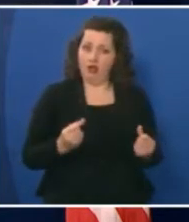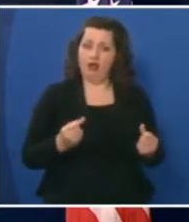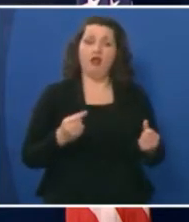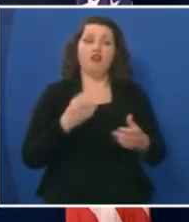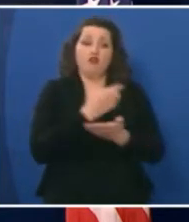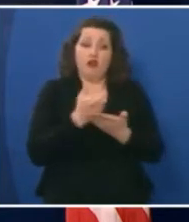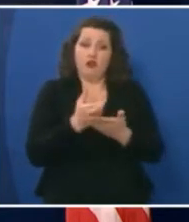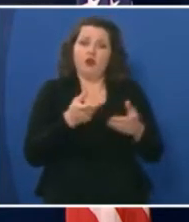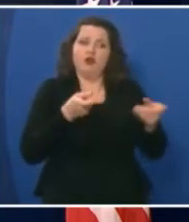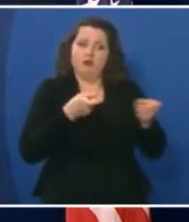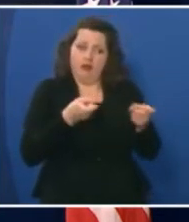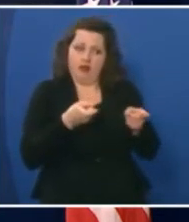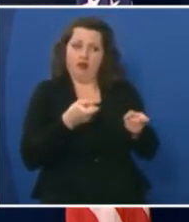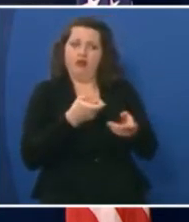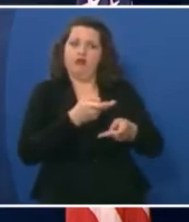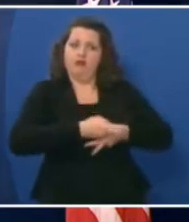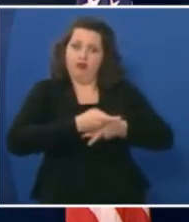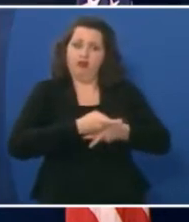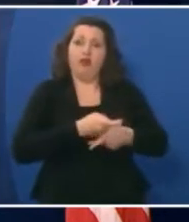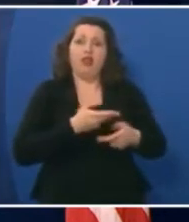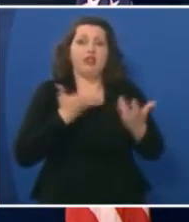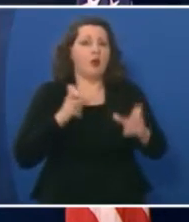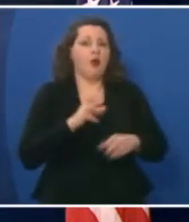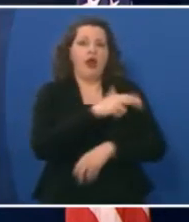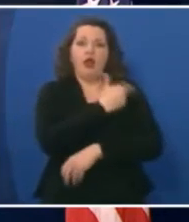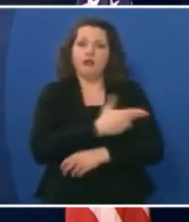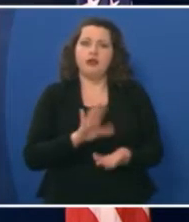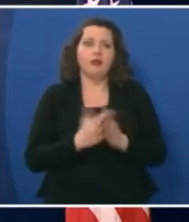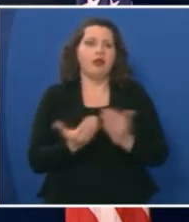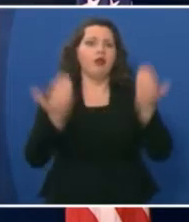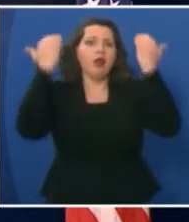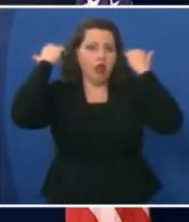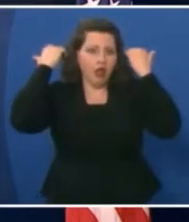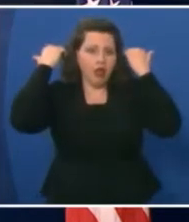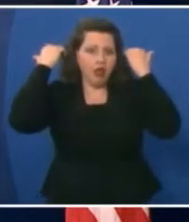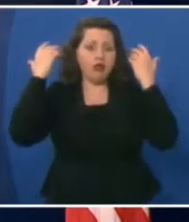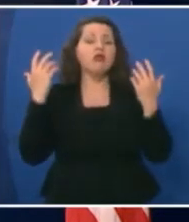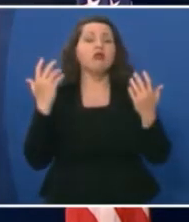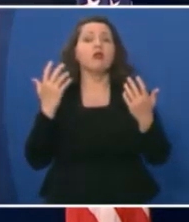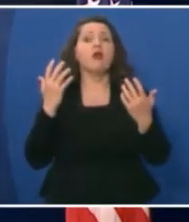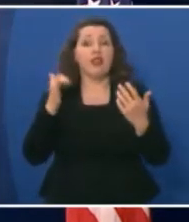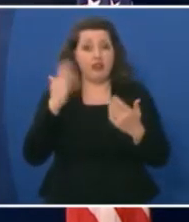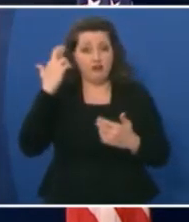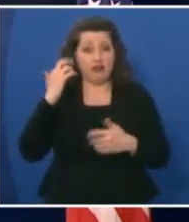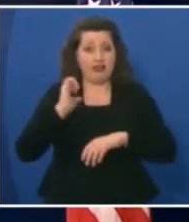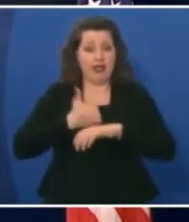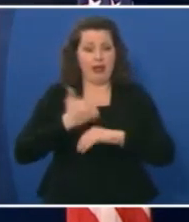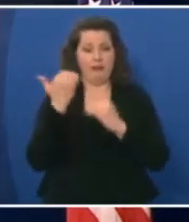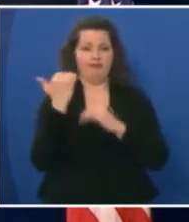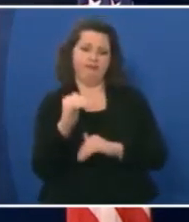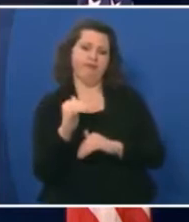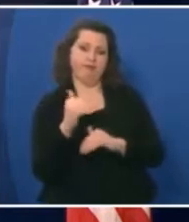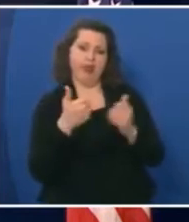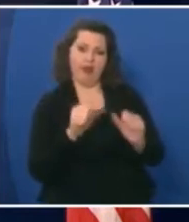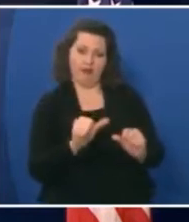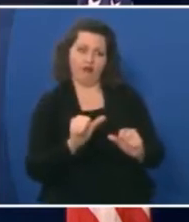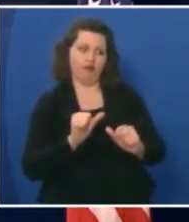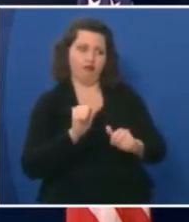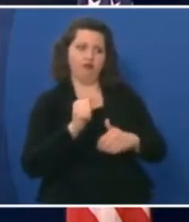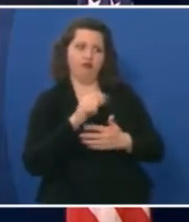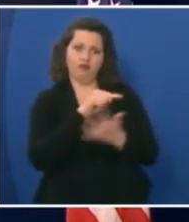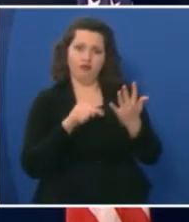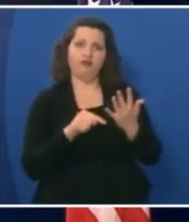flatten the curve and not overwhelm the healthcare systems. So we put mitigation efforts in place to